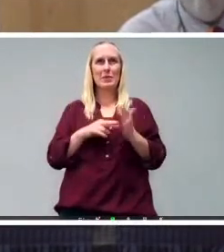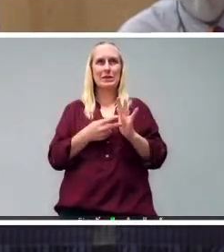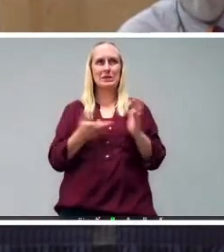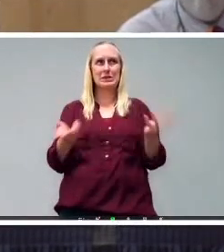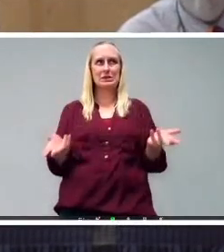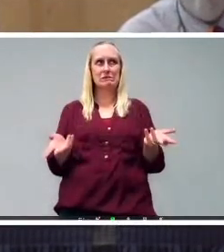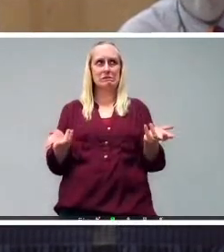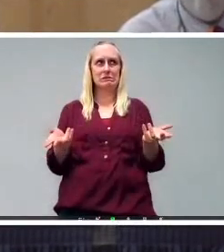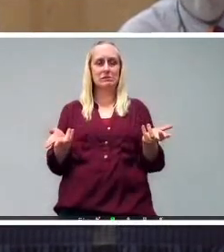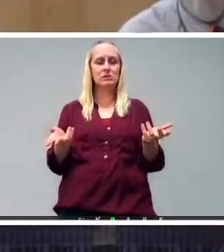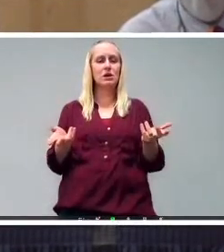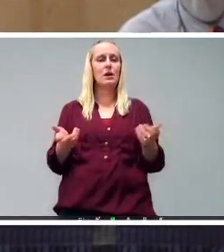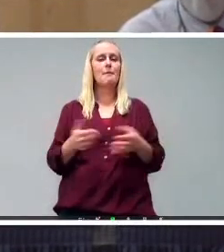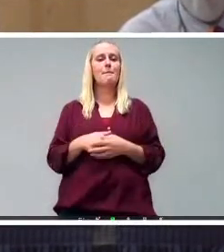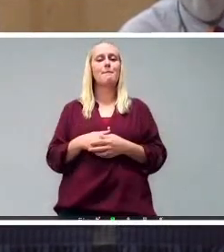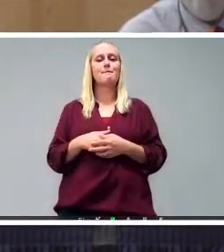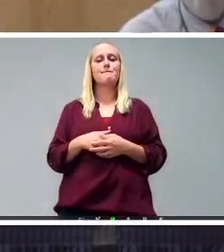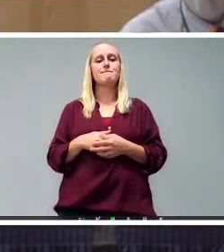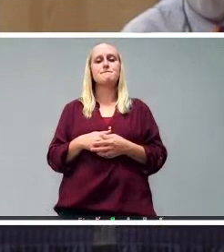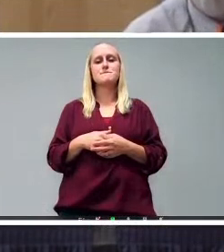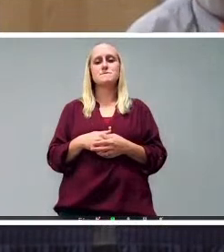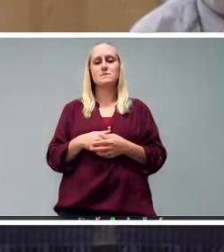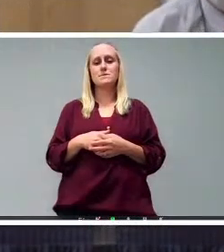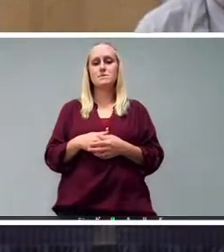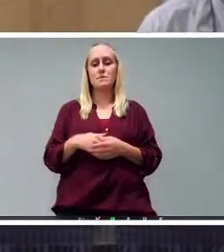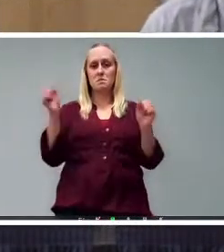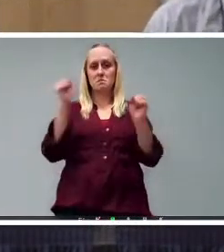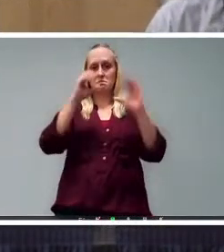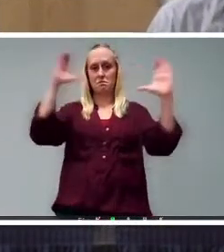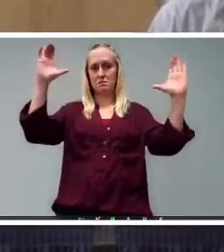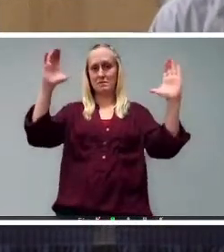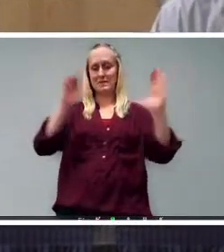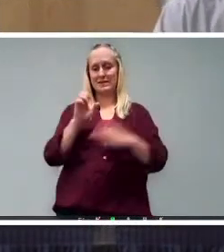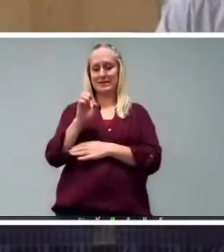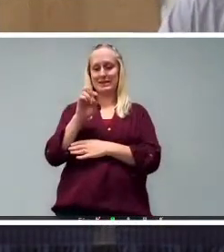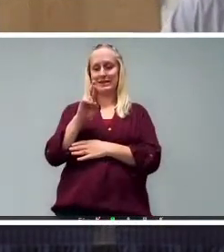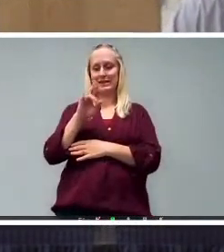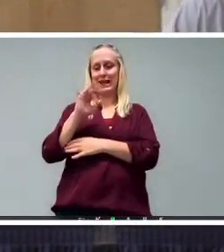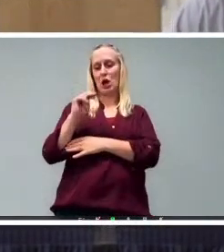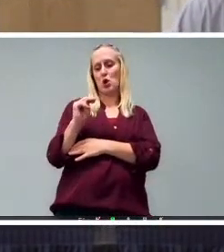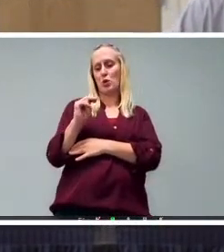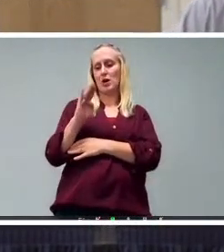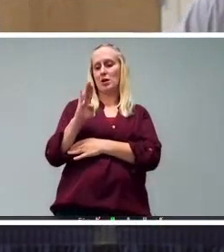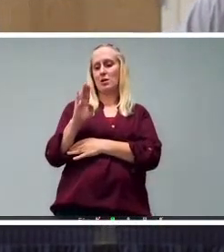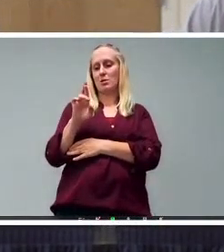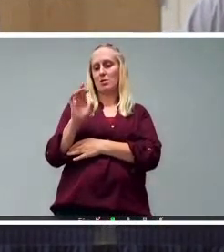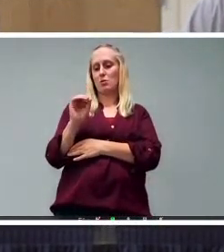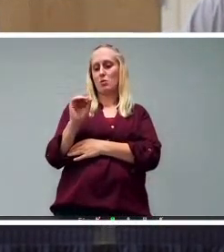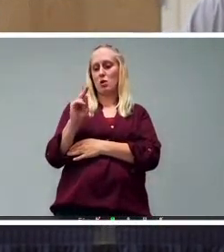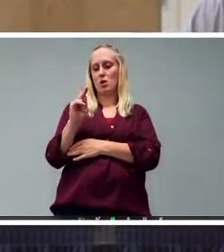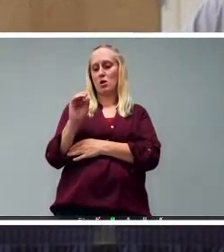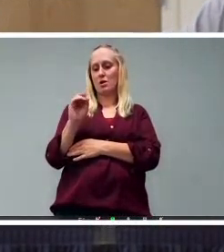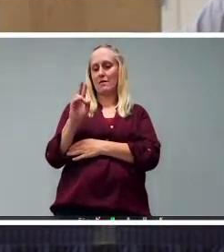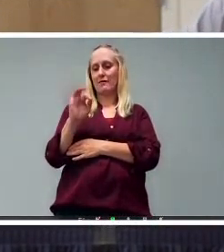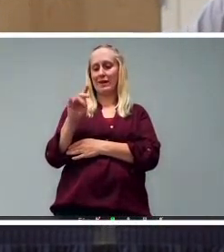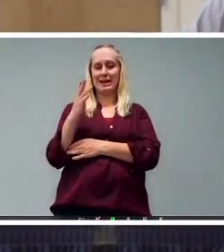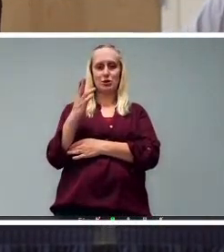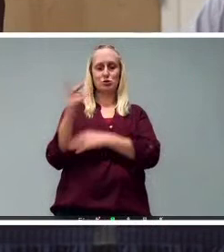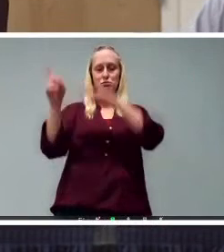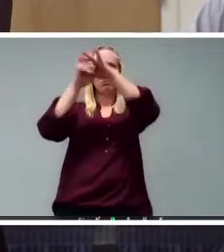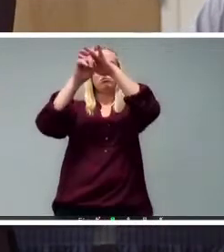right? You know, images of Aaron Brockovich come to mind, which this is not that, by the